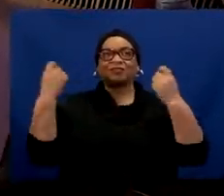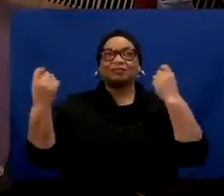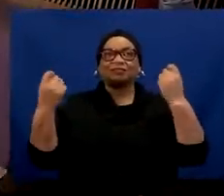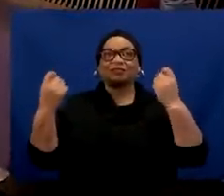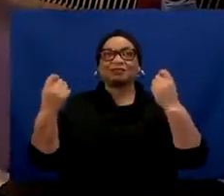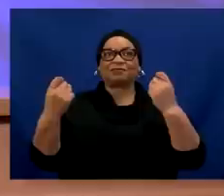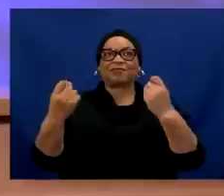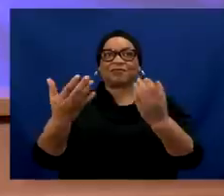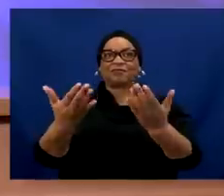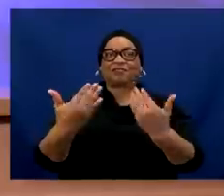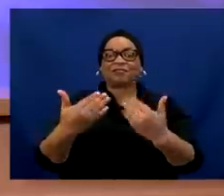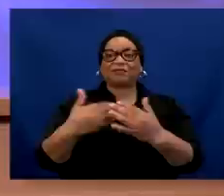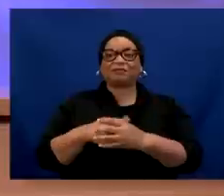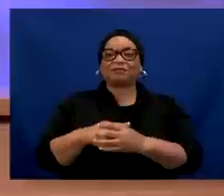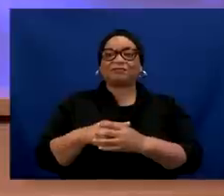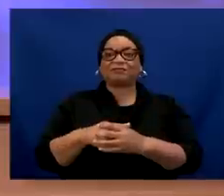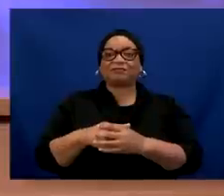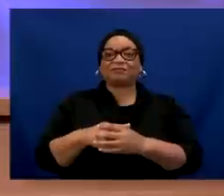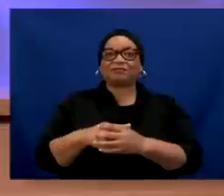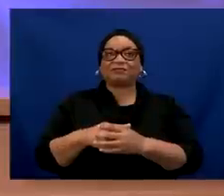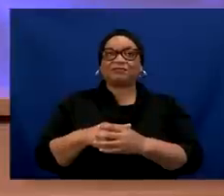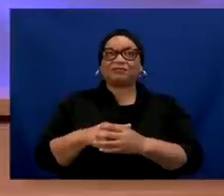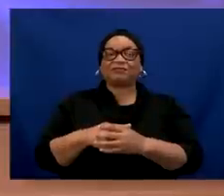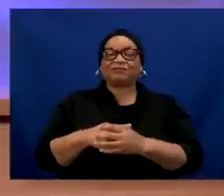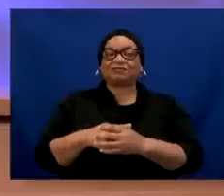God bless you.